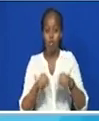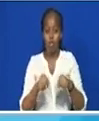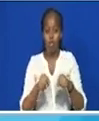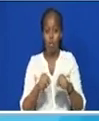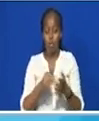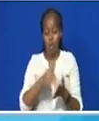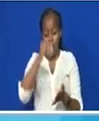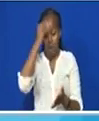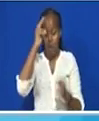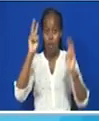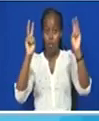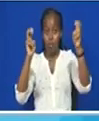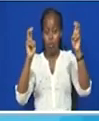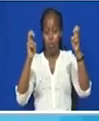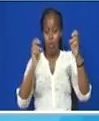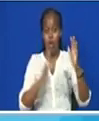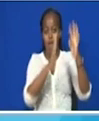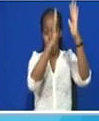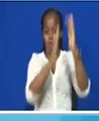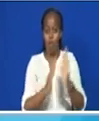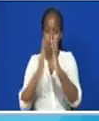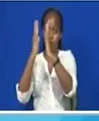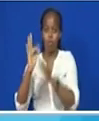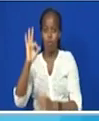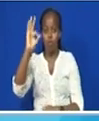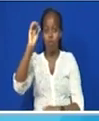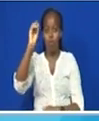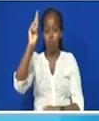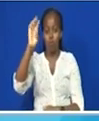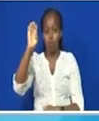look at the topic Forestry.